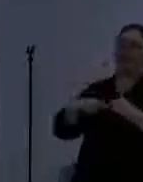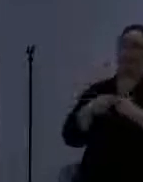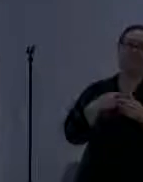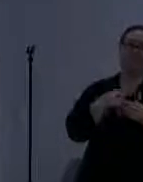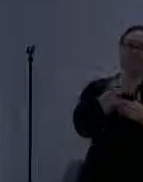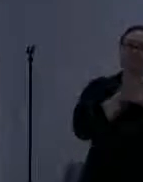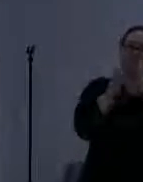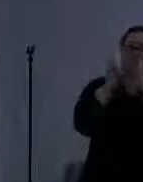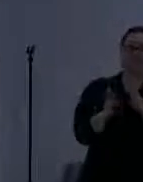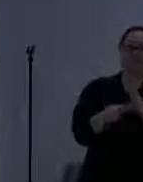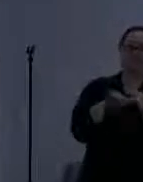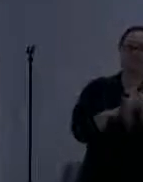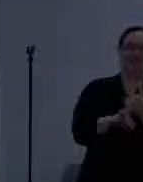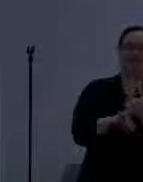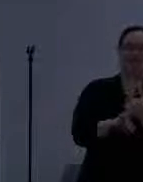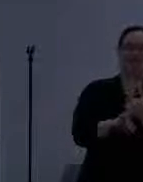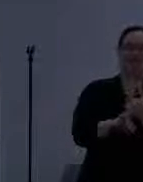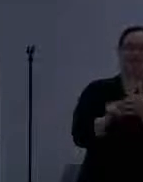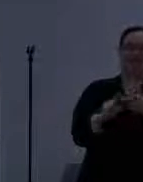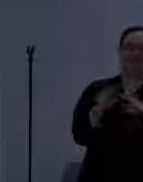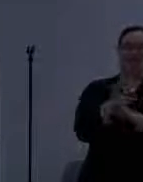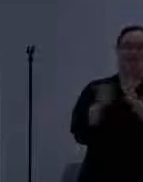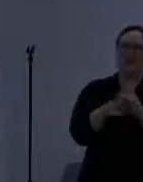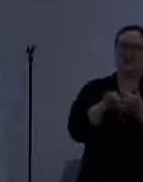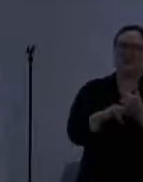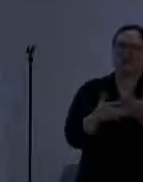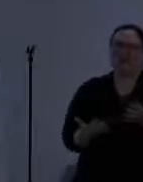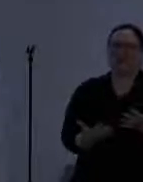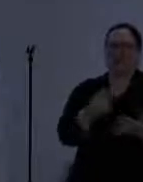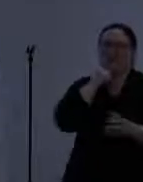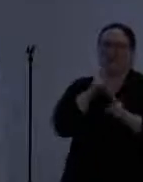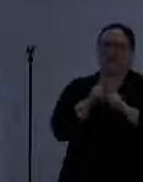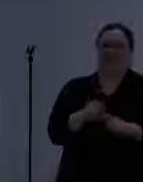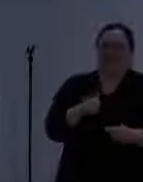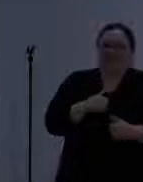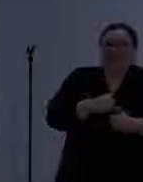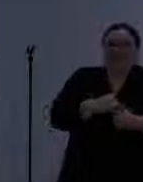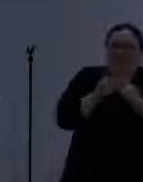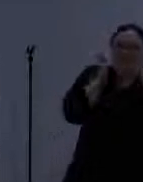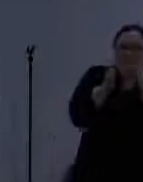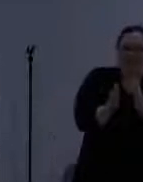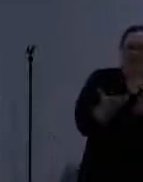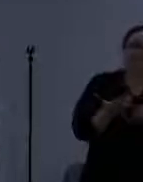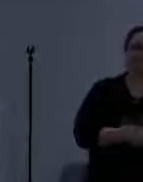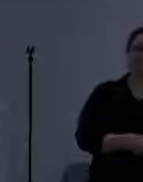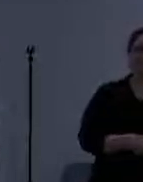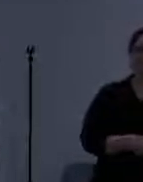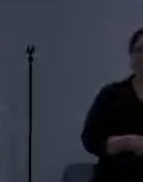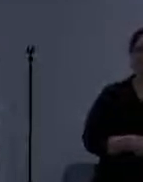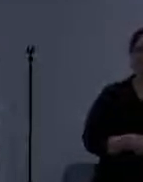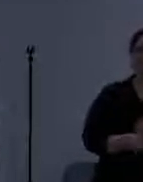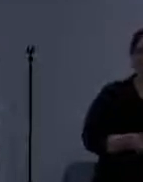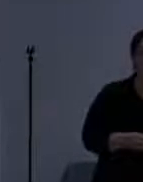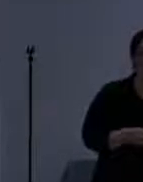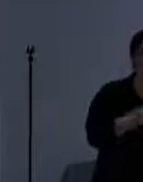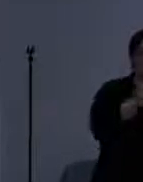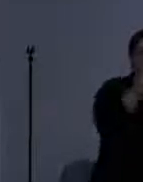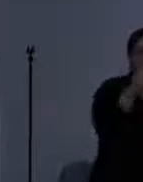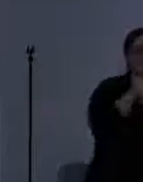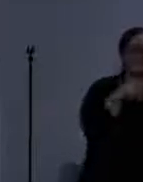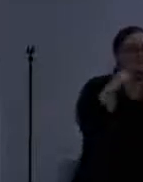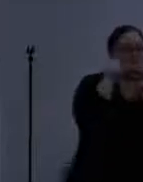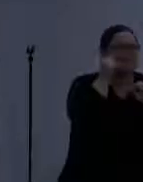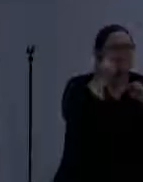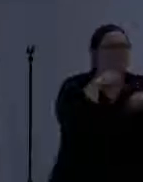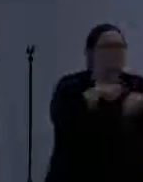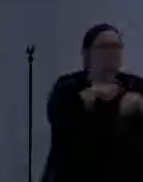only NDIS. I think there's a couple of questions there. I'm just aware of the time, so